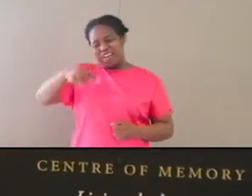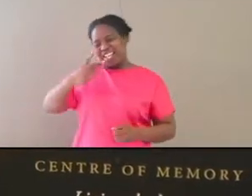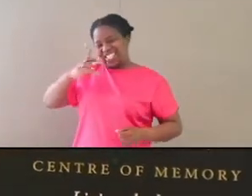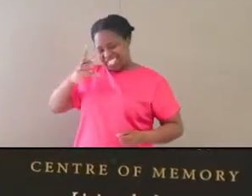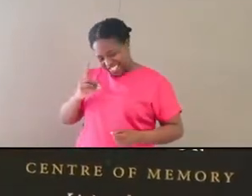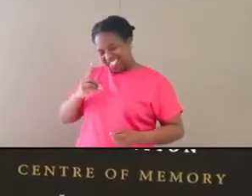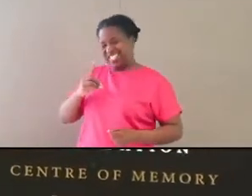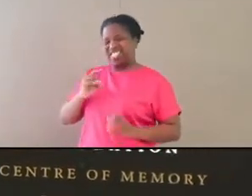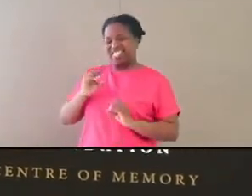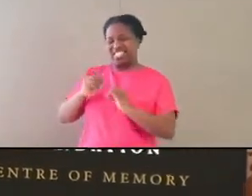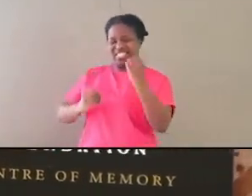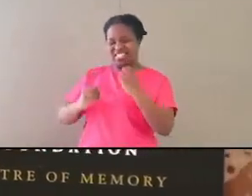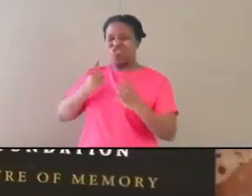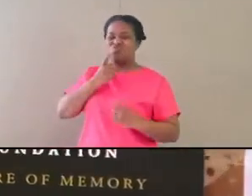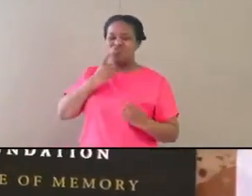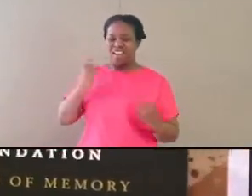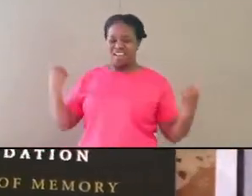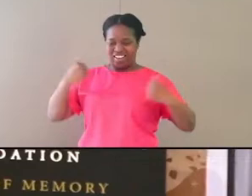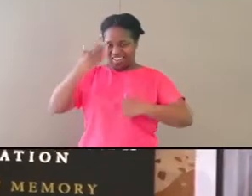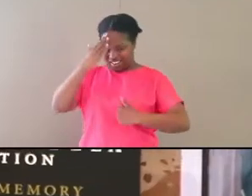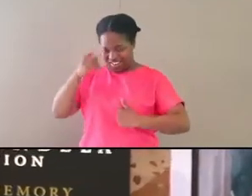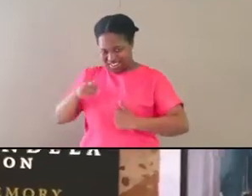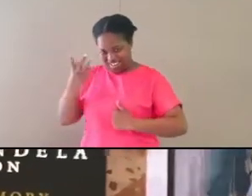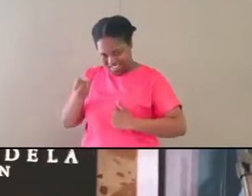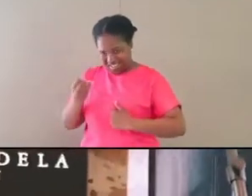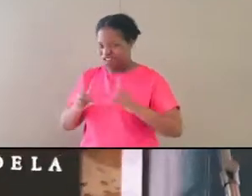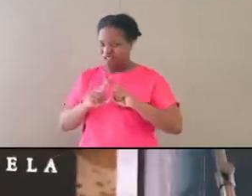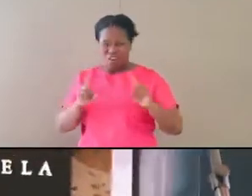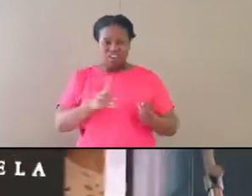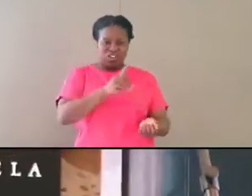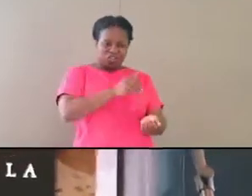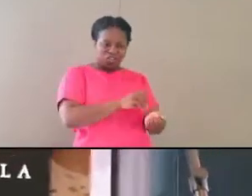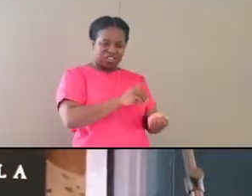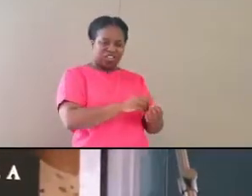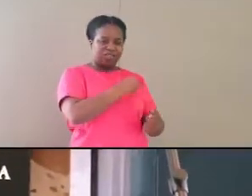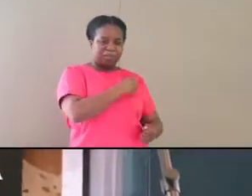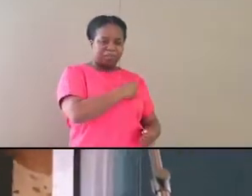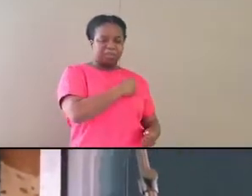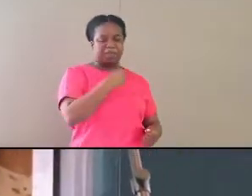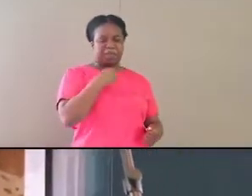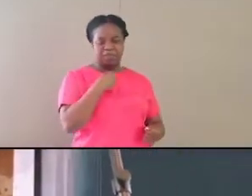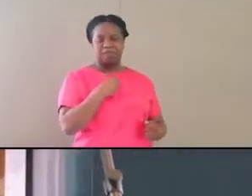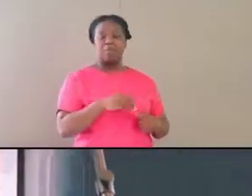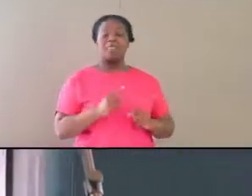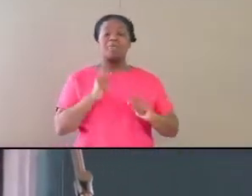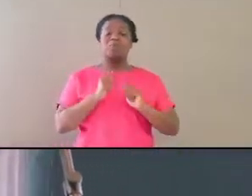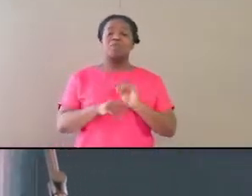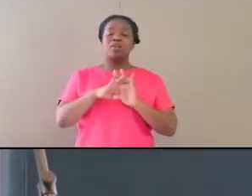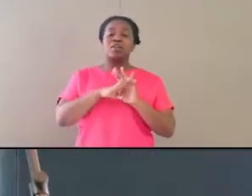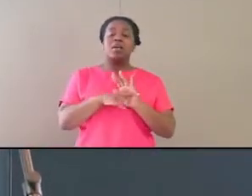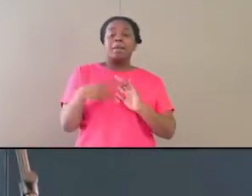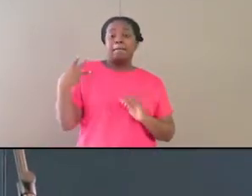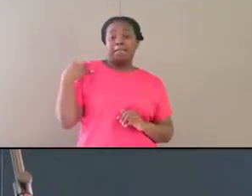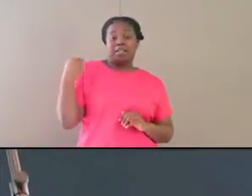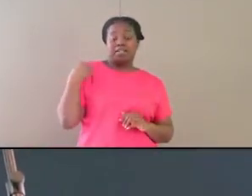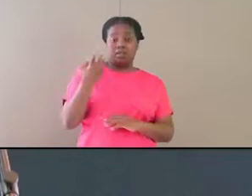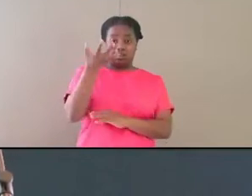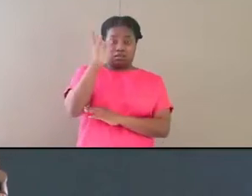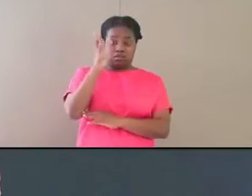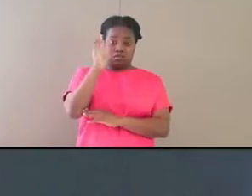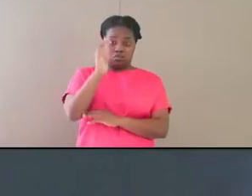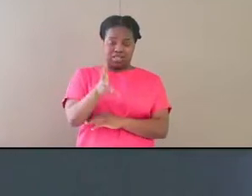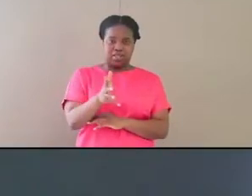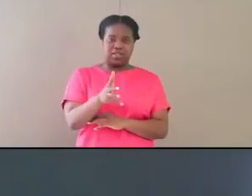Awesome. No, thank you. So, Mastura will come up, and immediately after Mastura, we're going to change the program a bit. I'm going to ask the minister to come and speak to us,